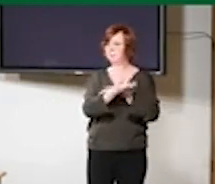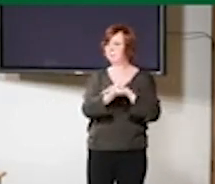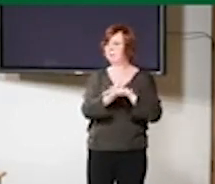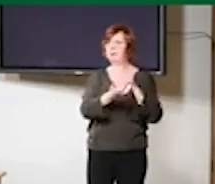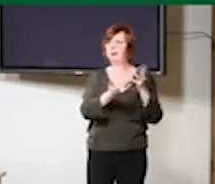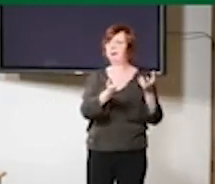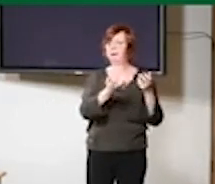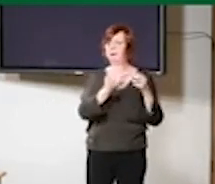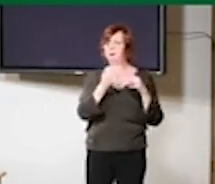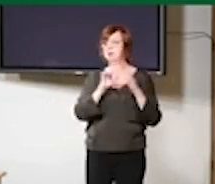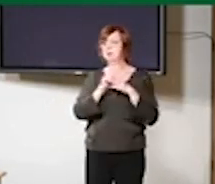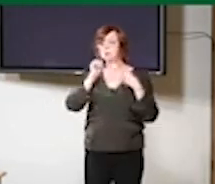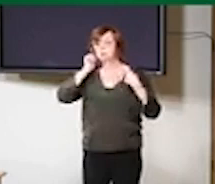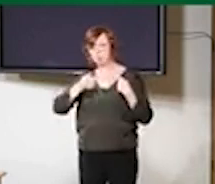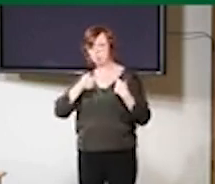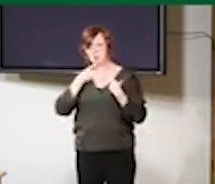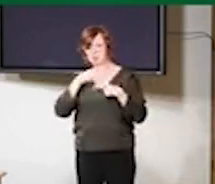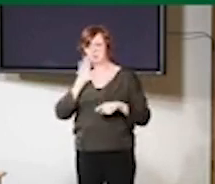tomorrow.